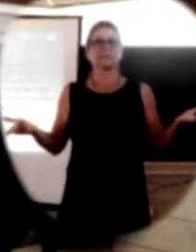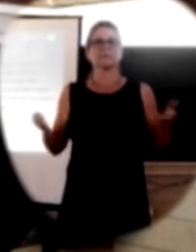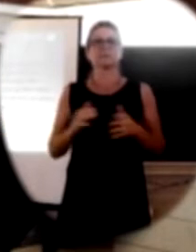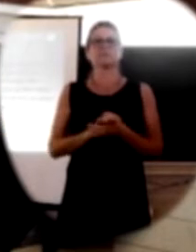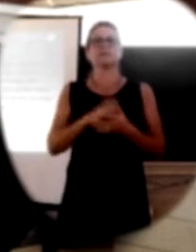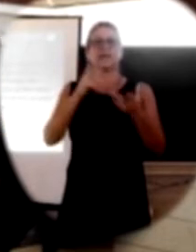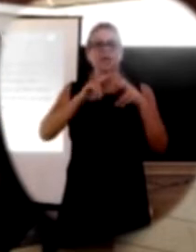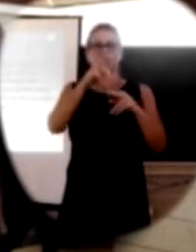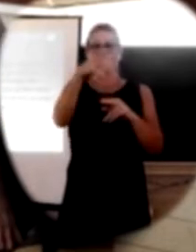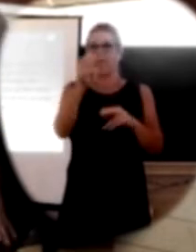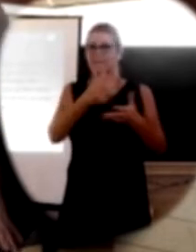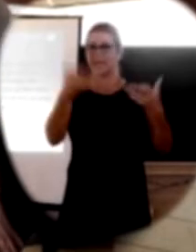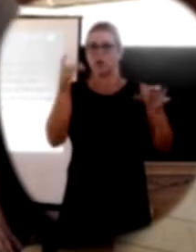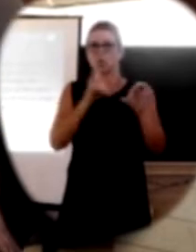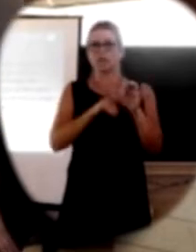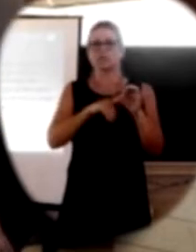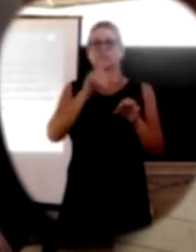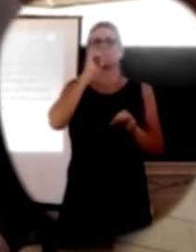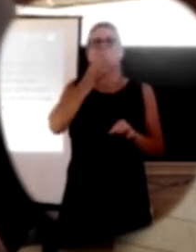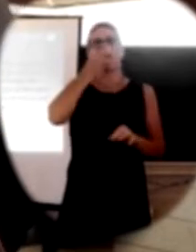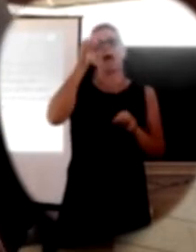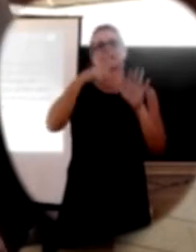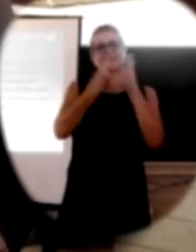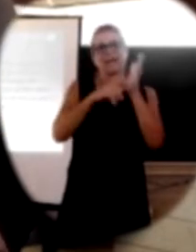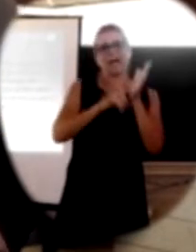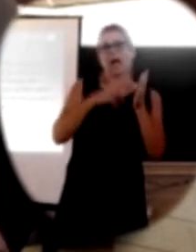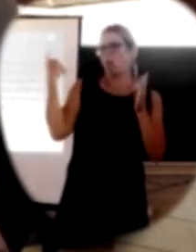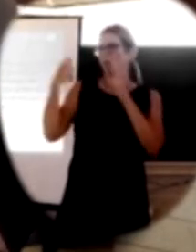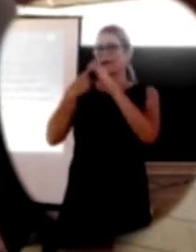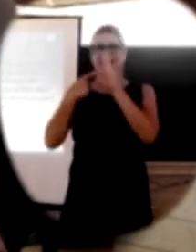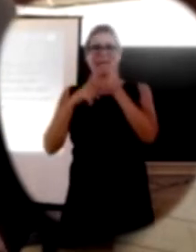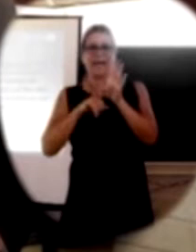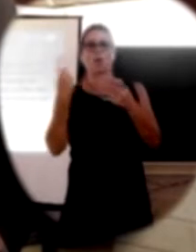guys have any questions to ask Carl and Katie and myself,